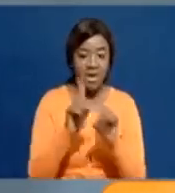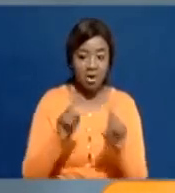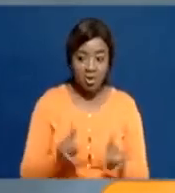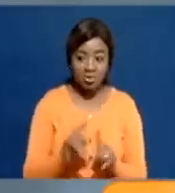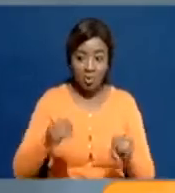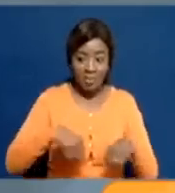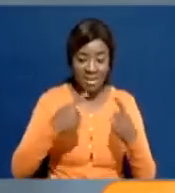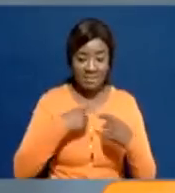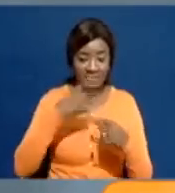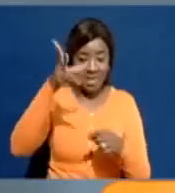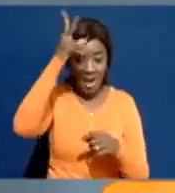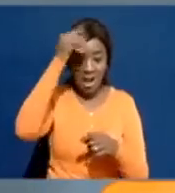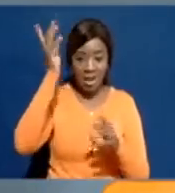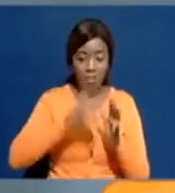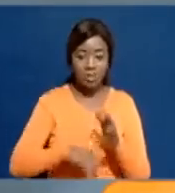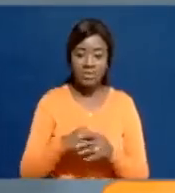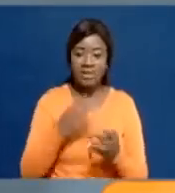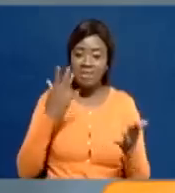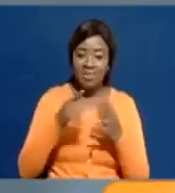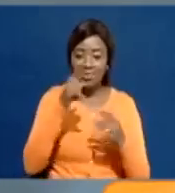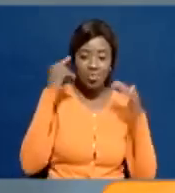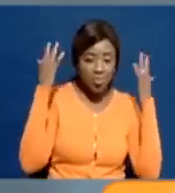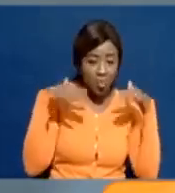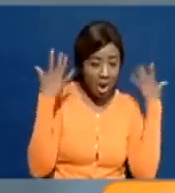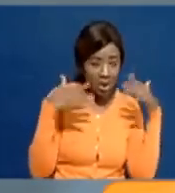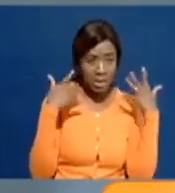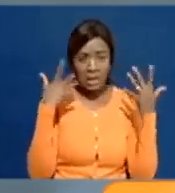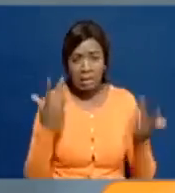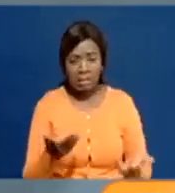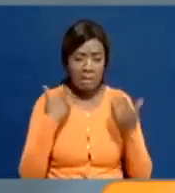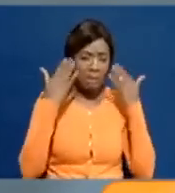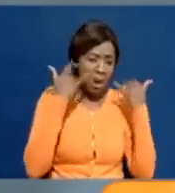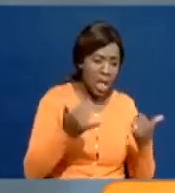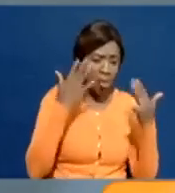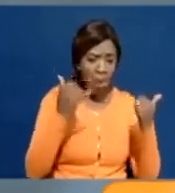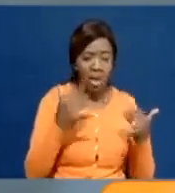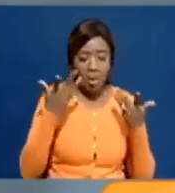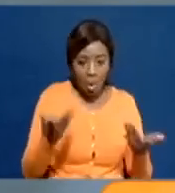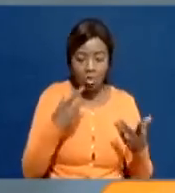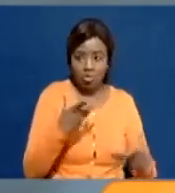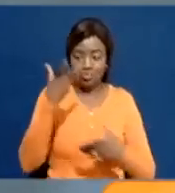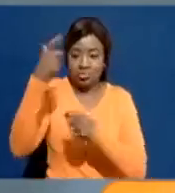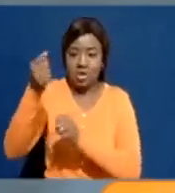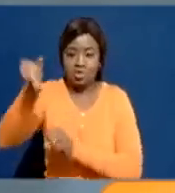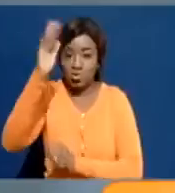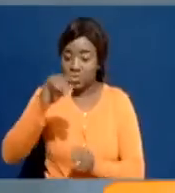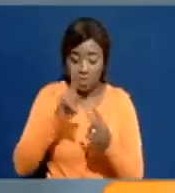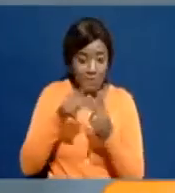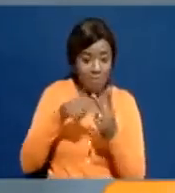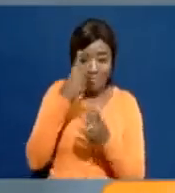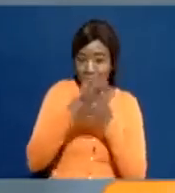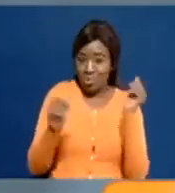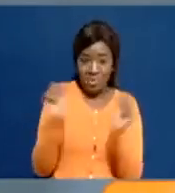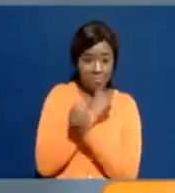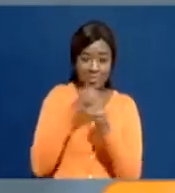learned myself at the beginning. Is you can worry or you can trust God. You can't do both. You can worry or you can trust God.